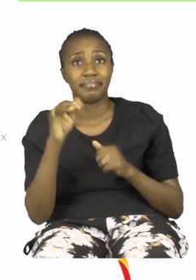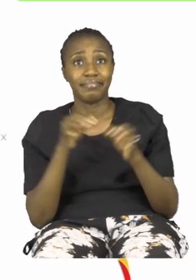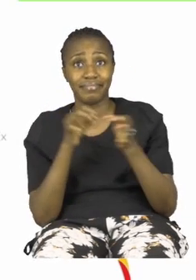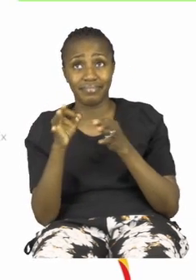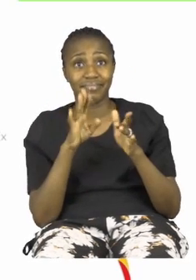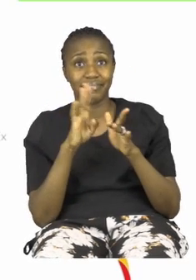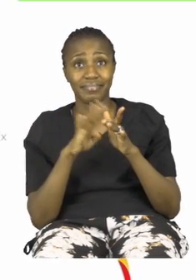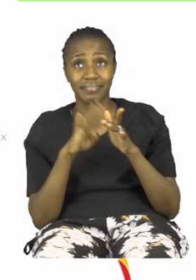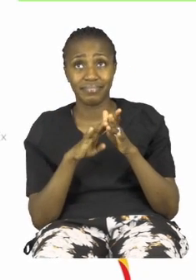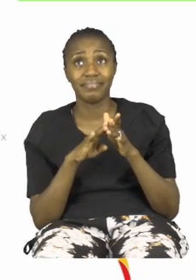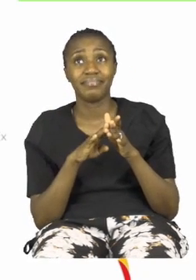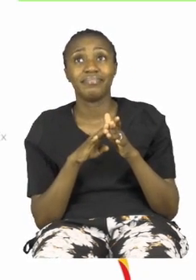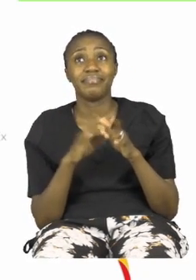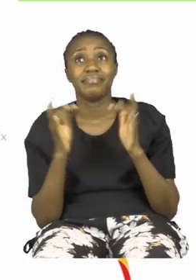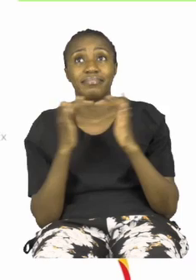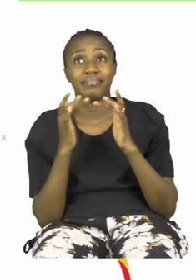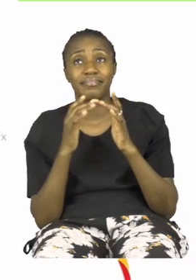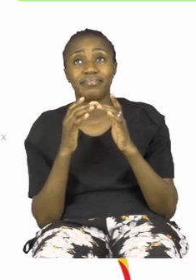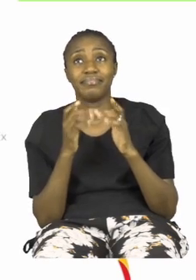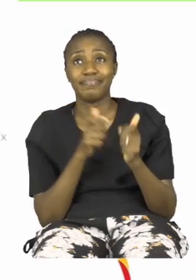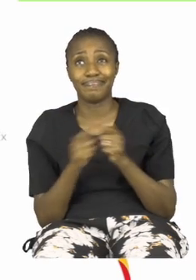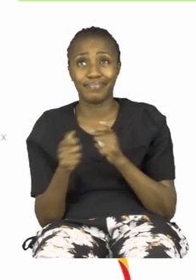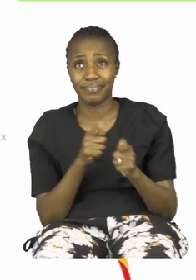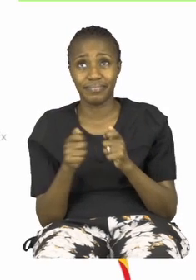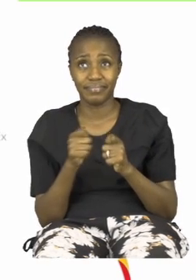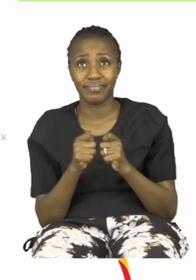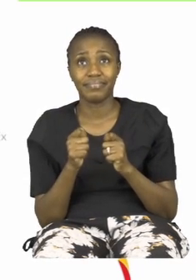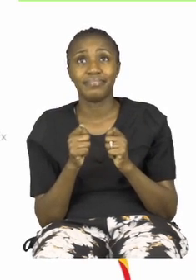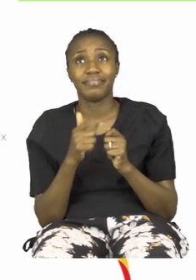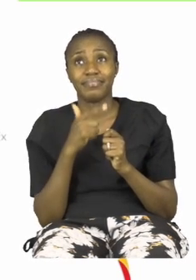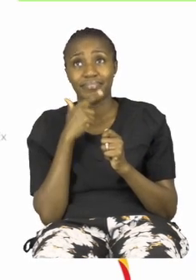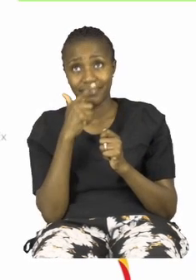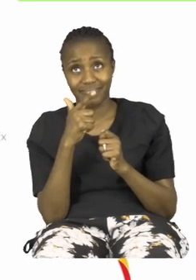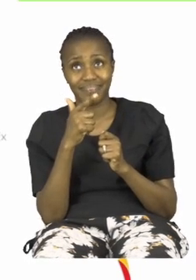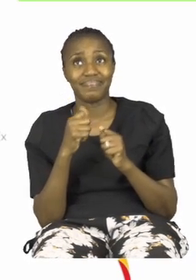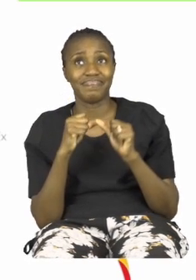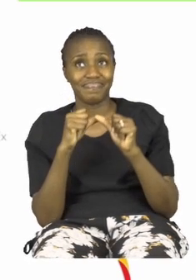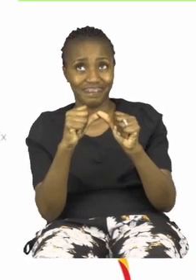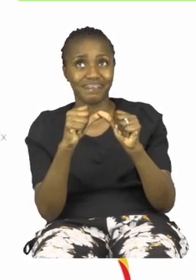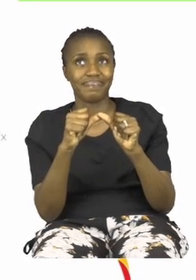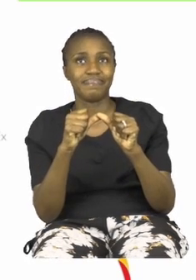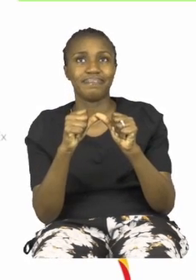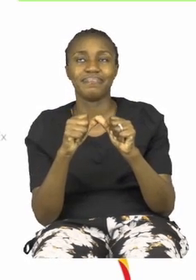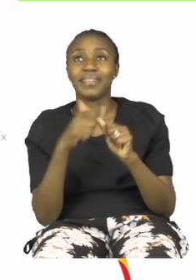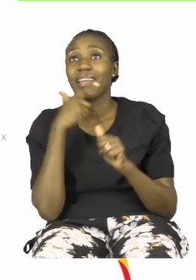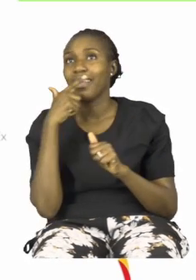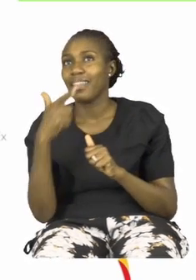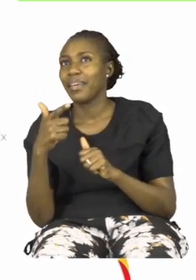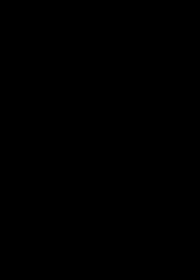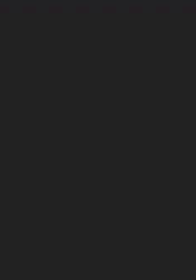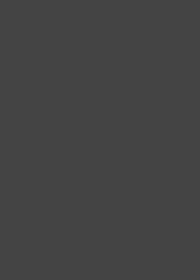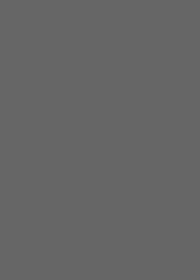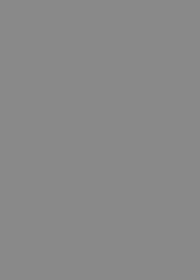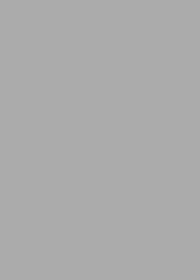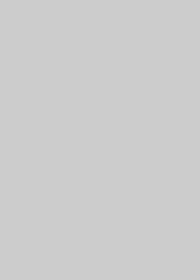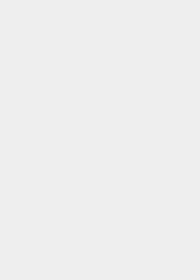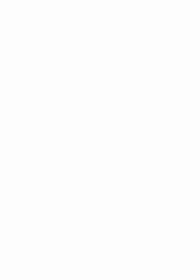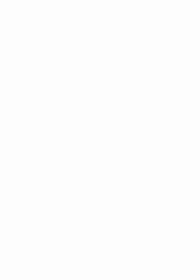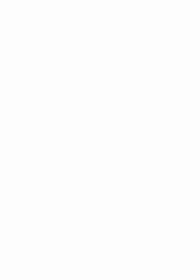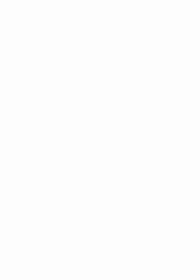So thank you so much for coming to studio, and just keep pushing. Just keep pushing. Definitely. Yeah. Thank you, guys.